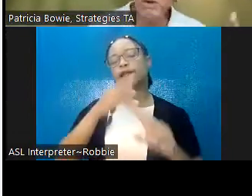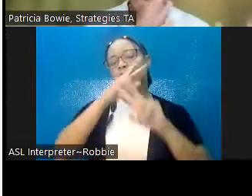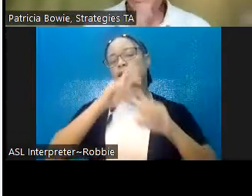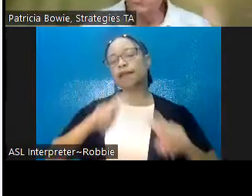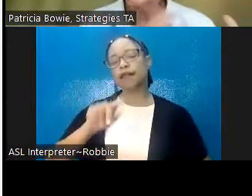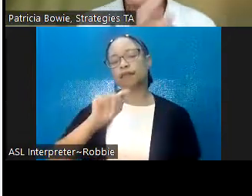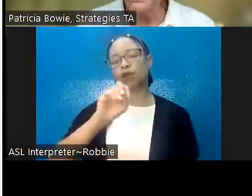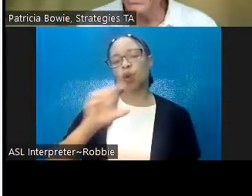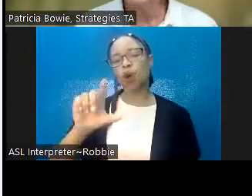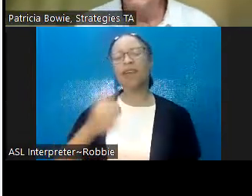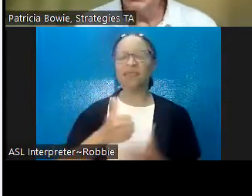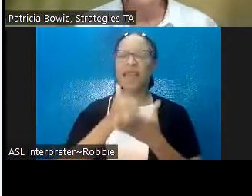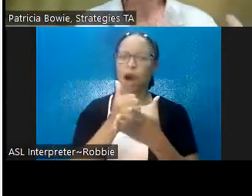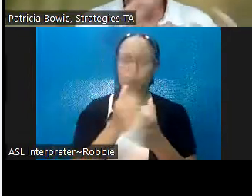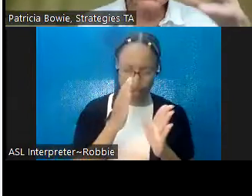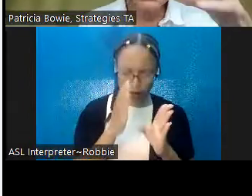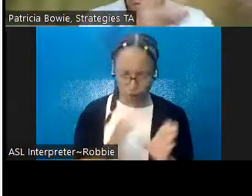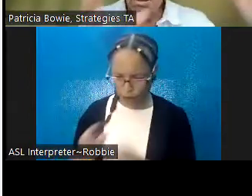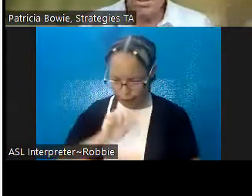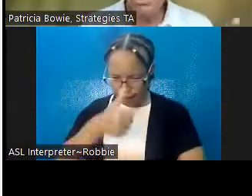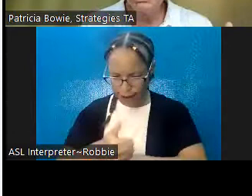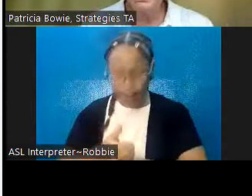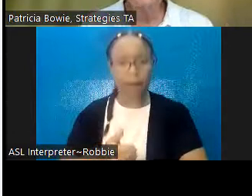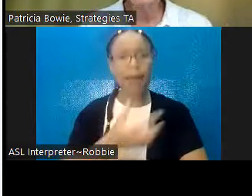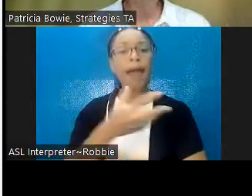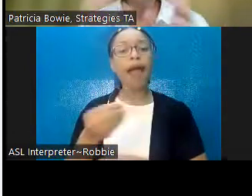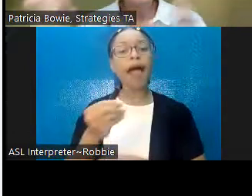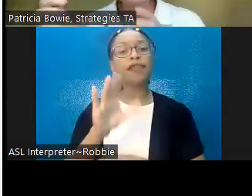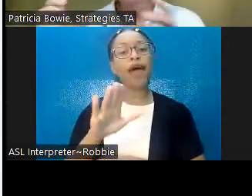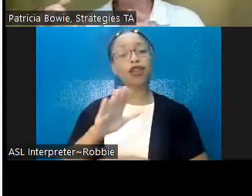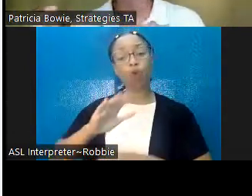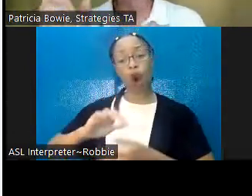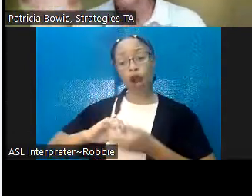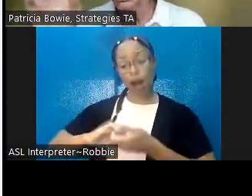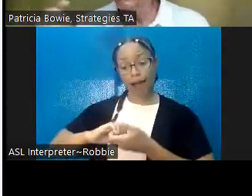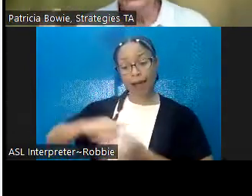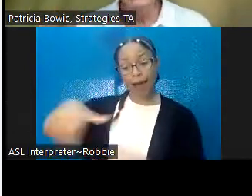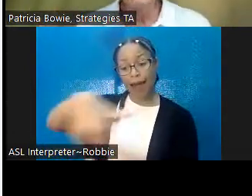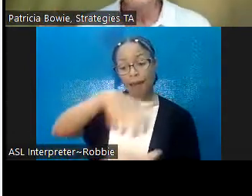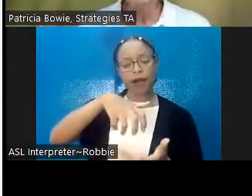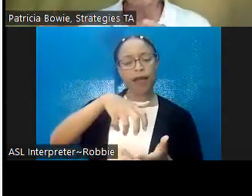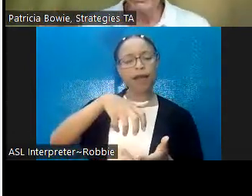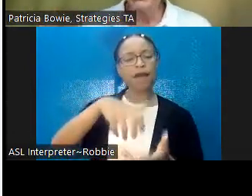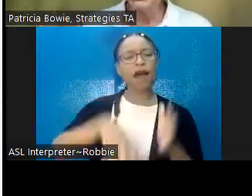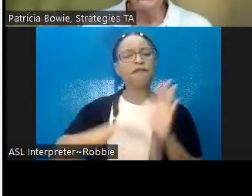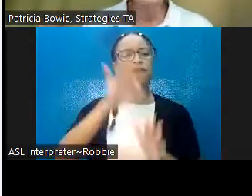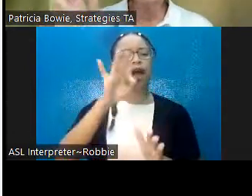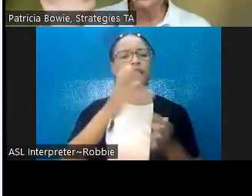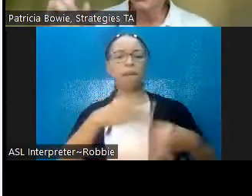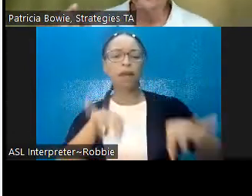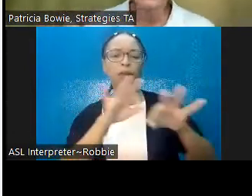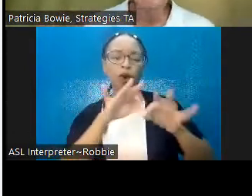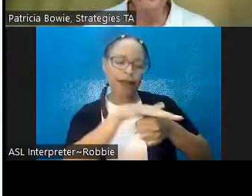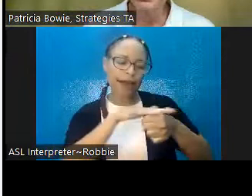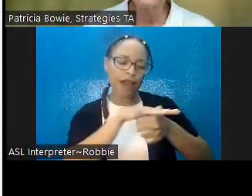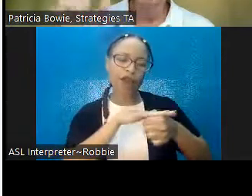help you get organized, organizing your collaborative, identify maybe some key priority areas to